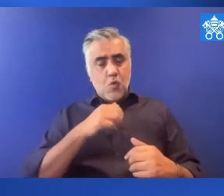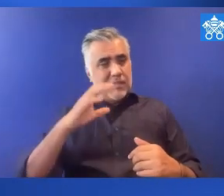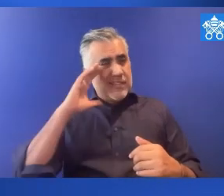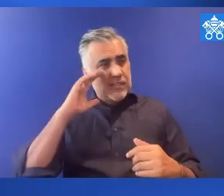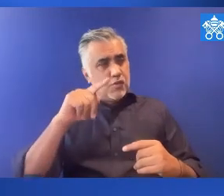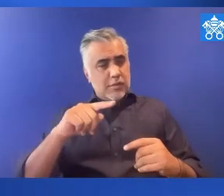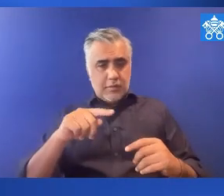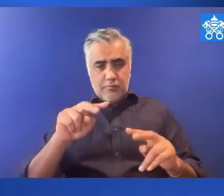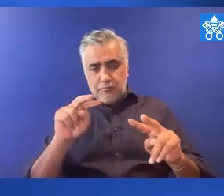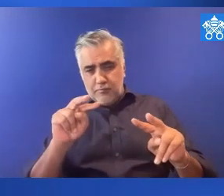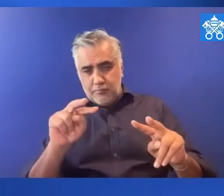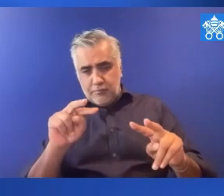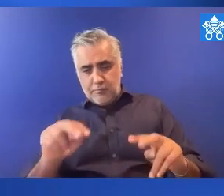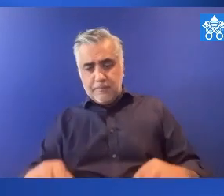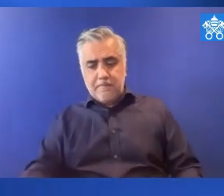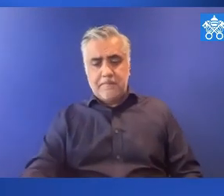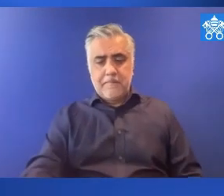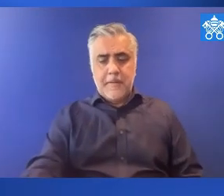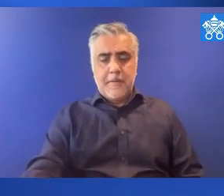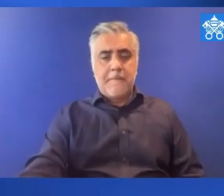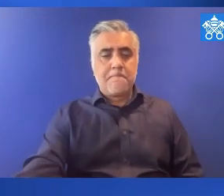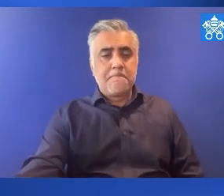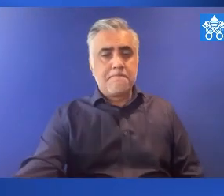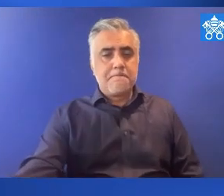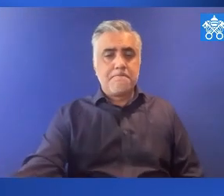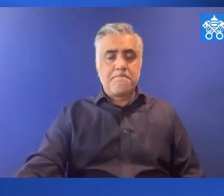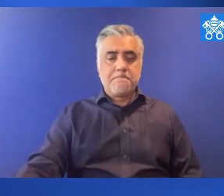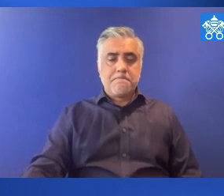us watching or listening to this broadcast.